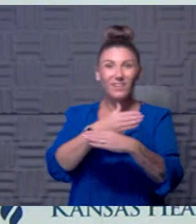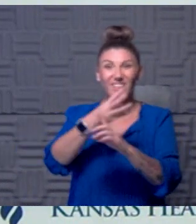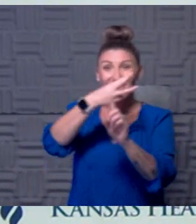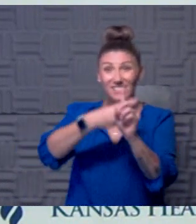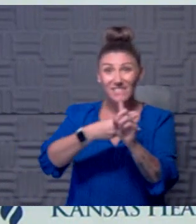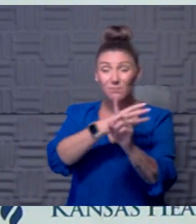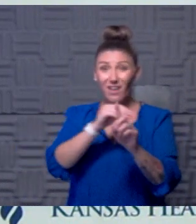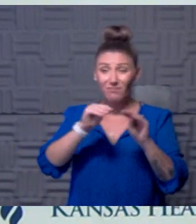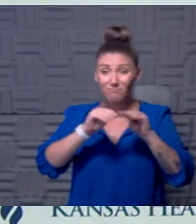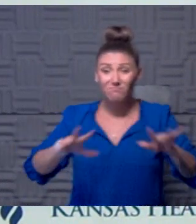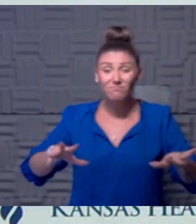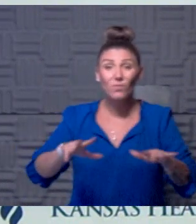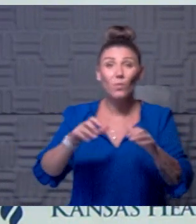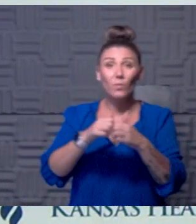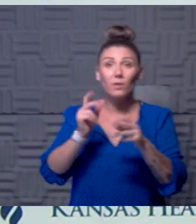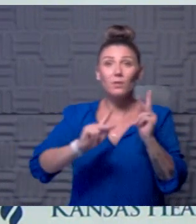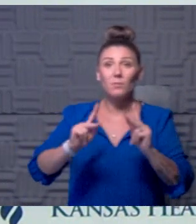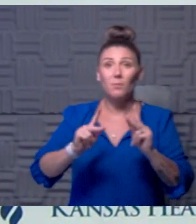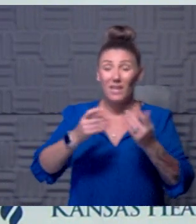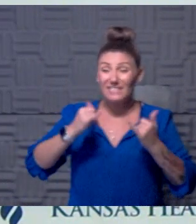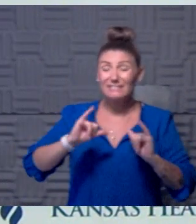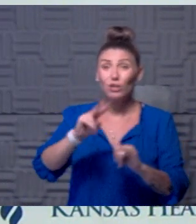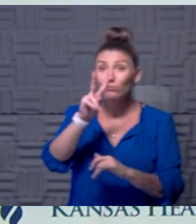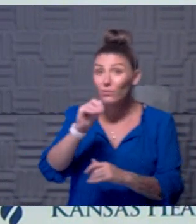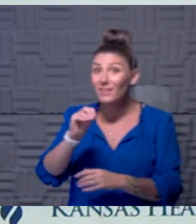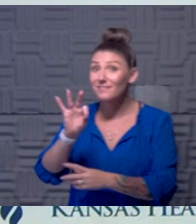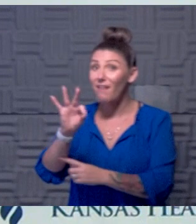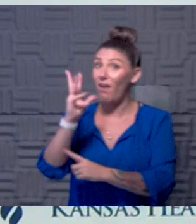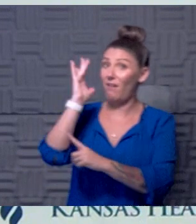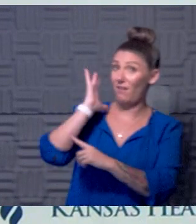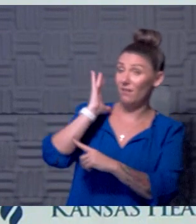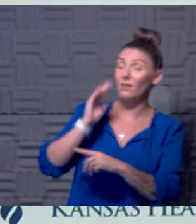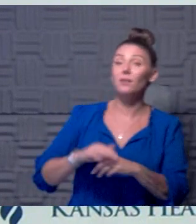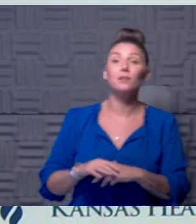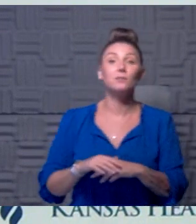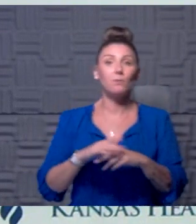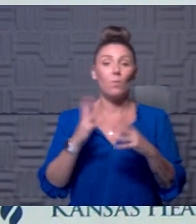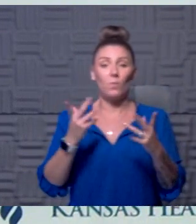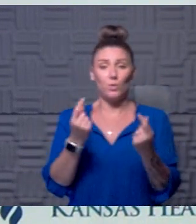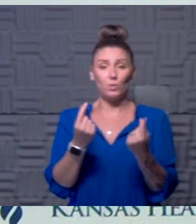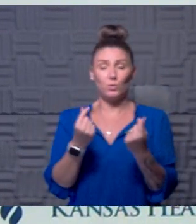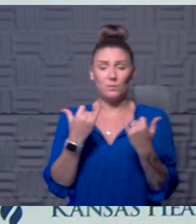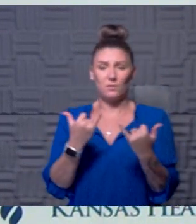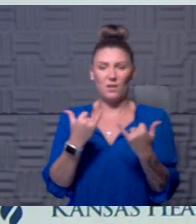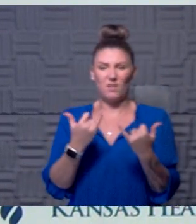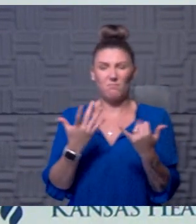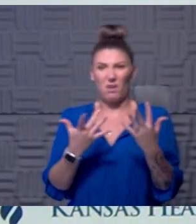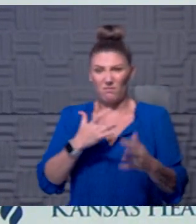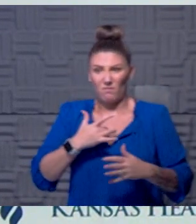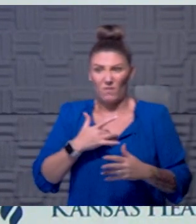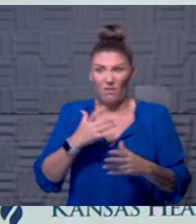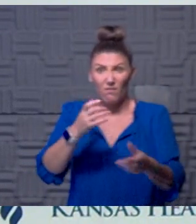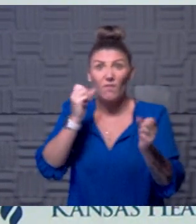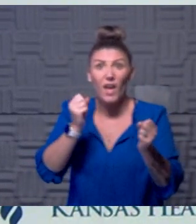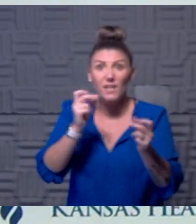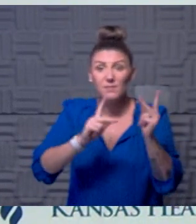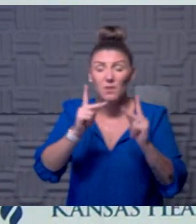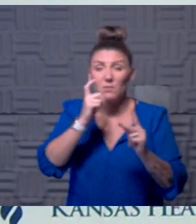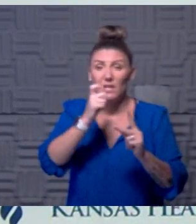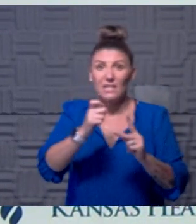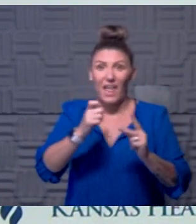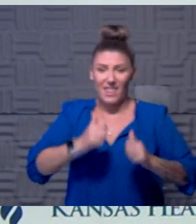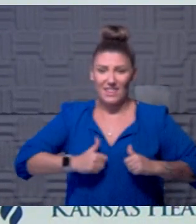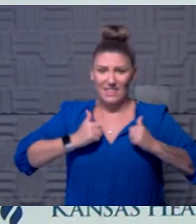the people even still in 2009. So what we're doing right now may feel fast to people who don't live in our